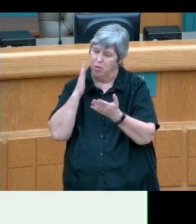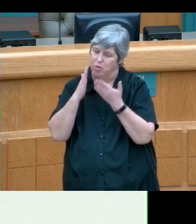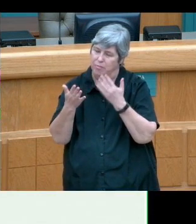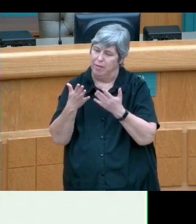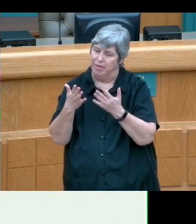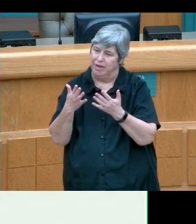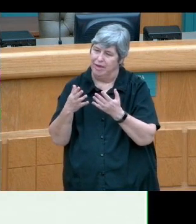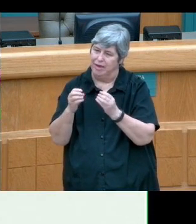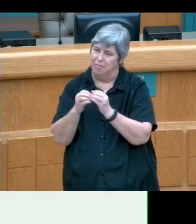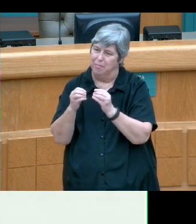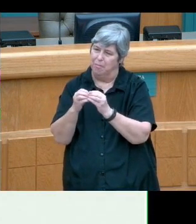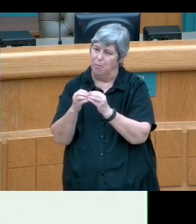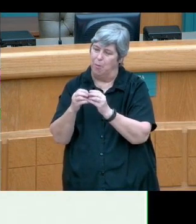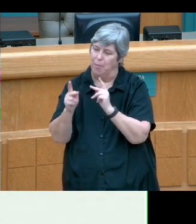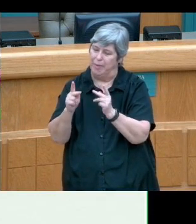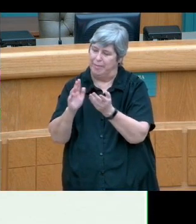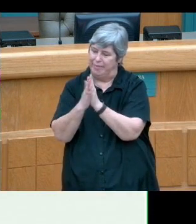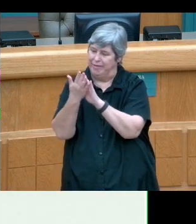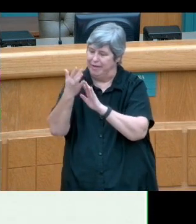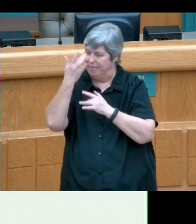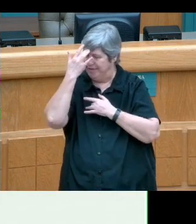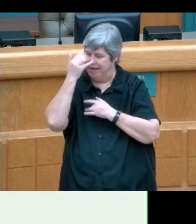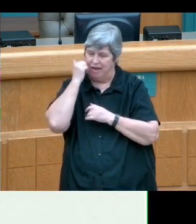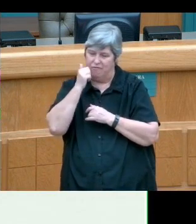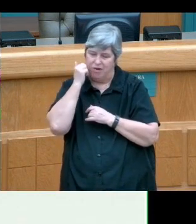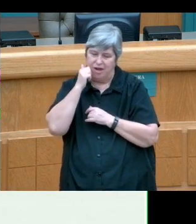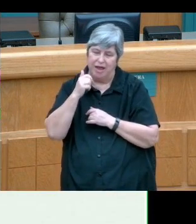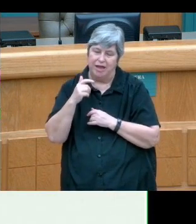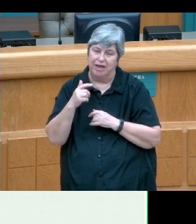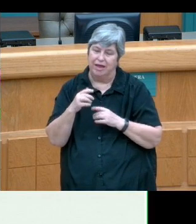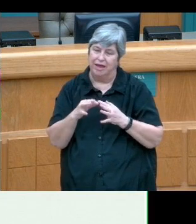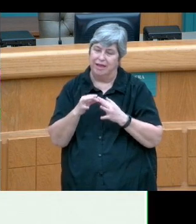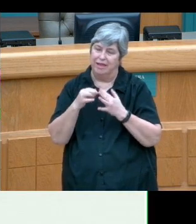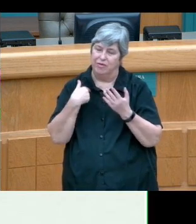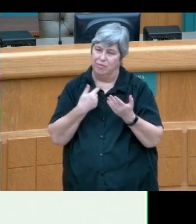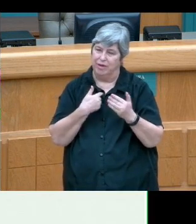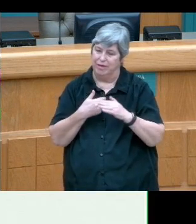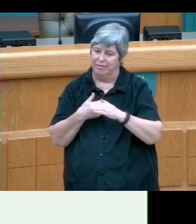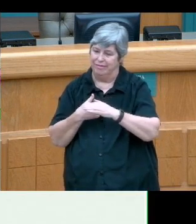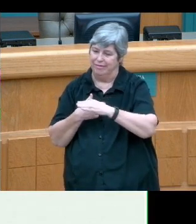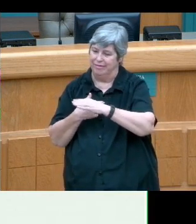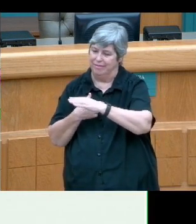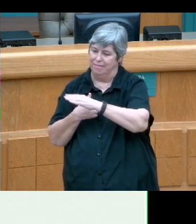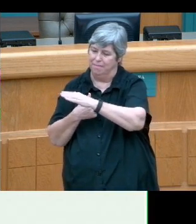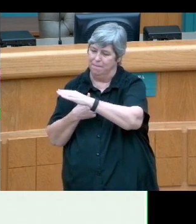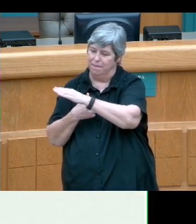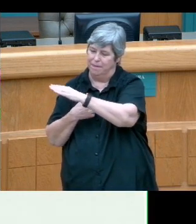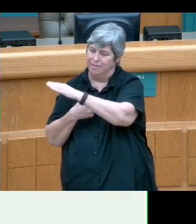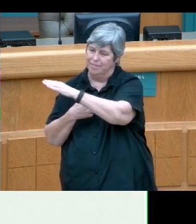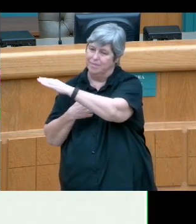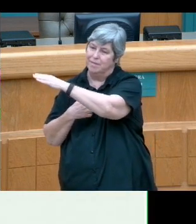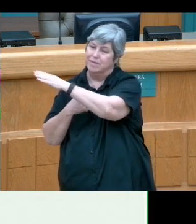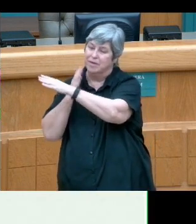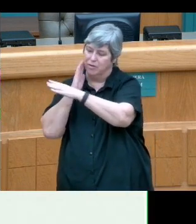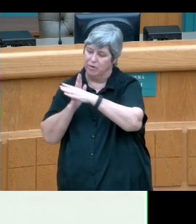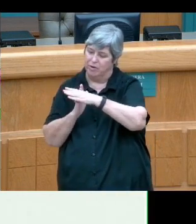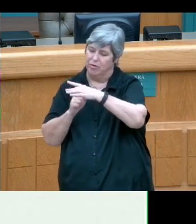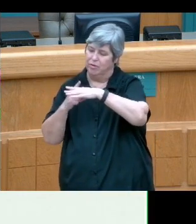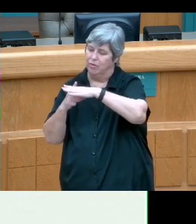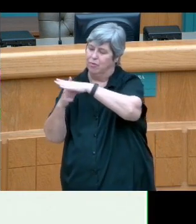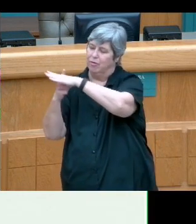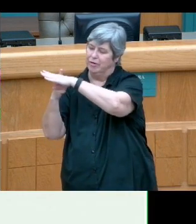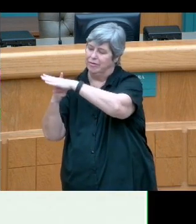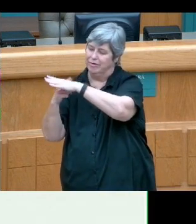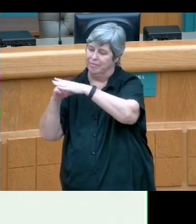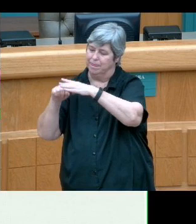1. Unless that line levels off, eventually, if you follow it out with the way it's pointed now, we're going to cross that